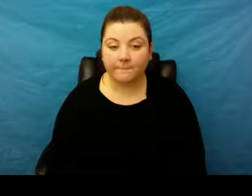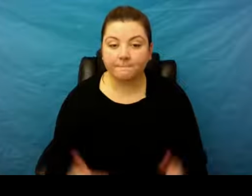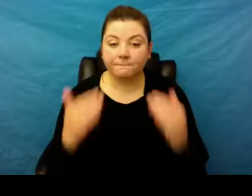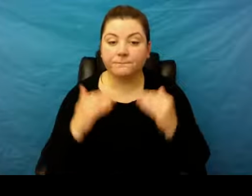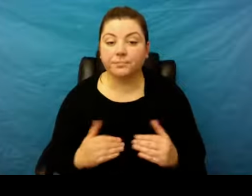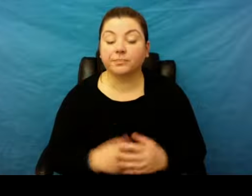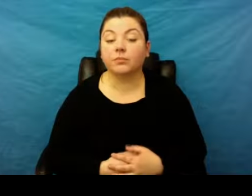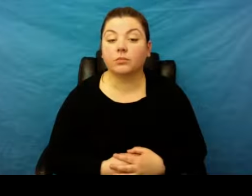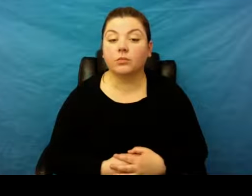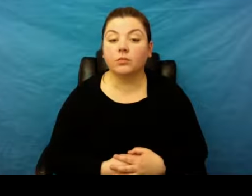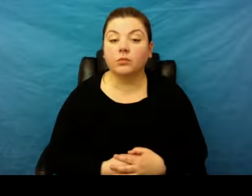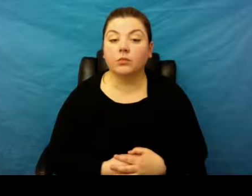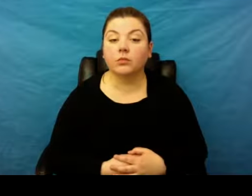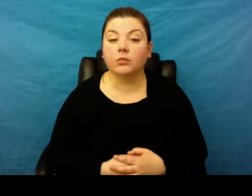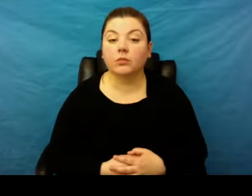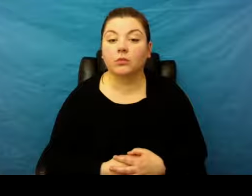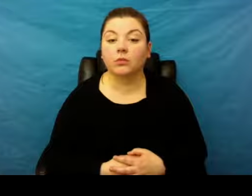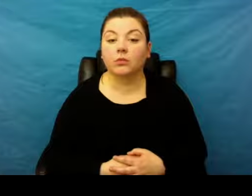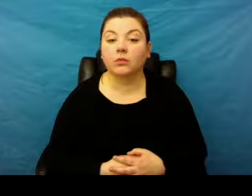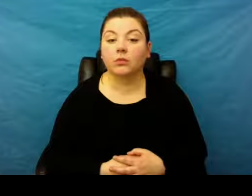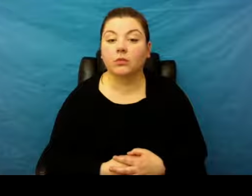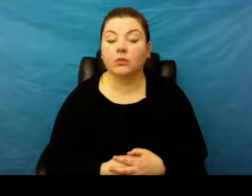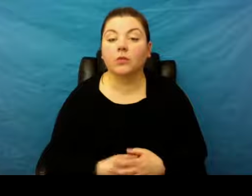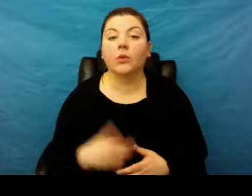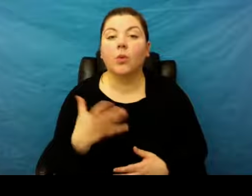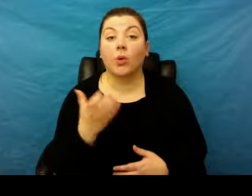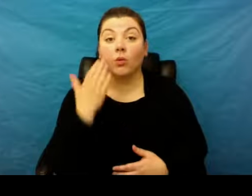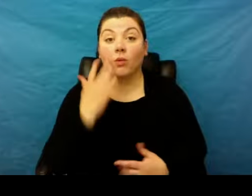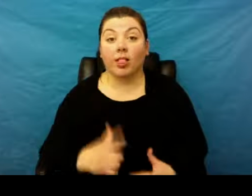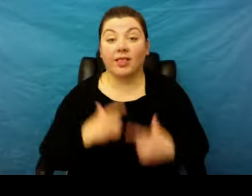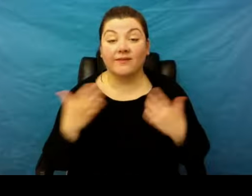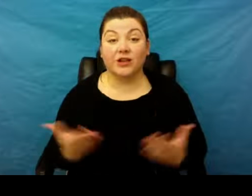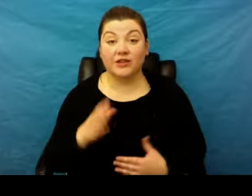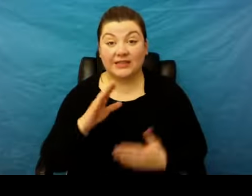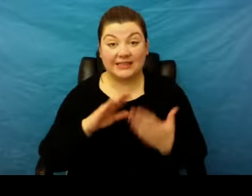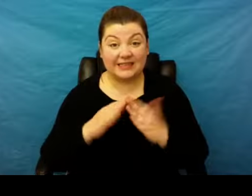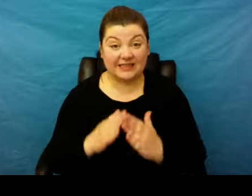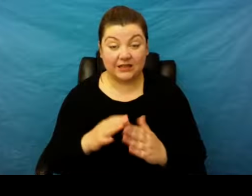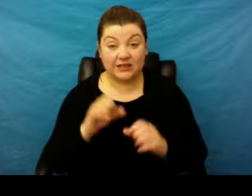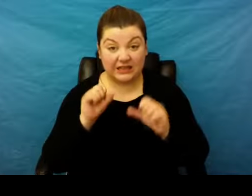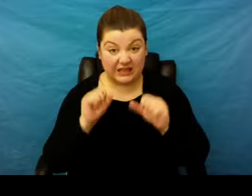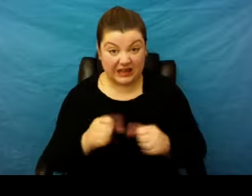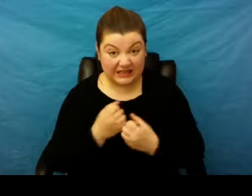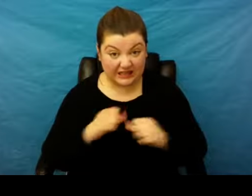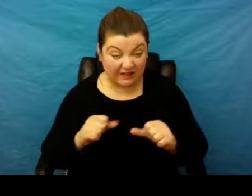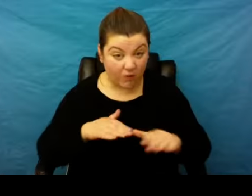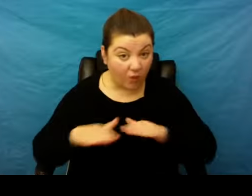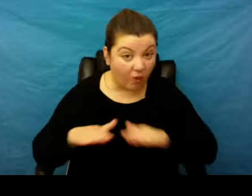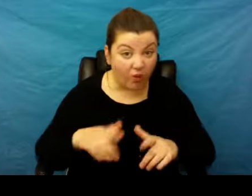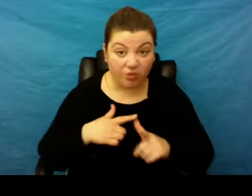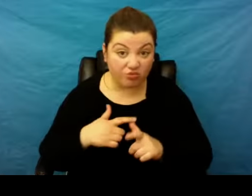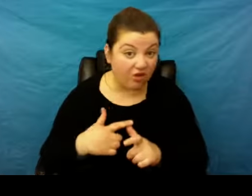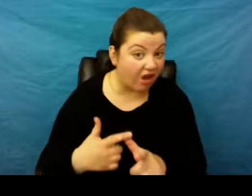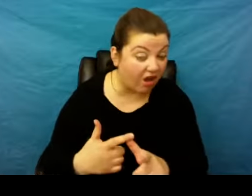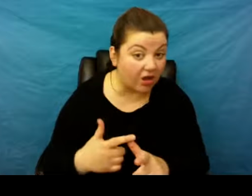Toadvine. We are wondering, being in a city, is it really safe to go on a run or a walk, taking in the social distancing